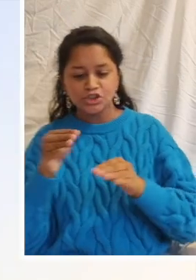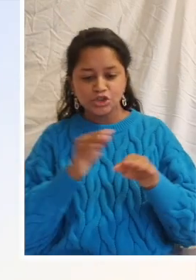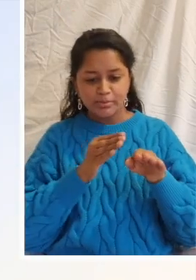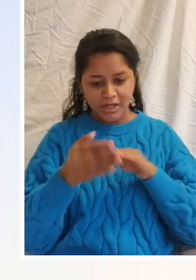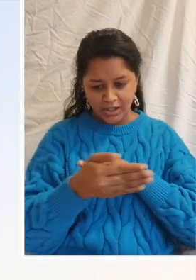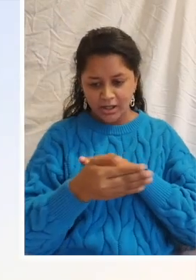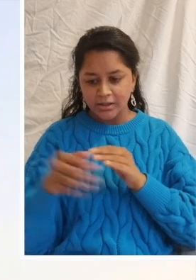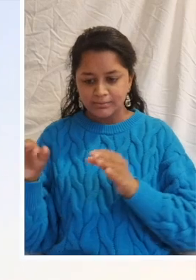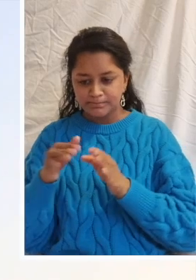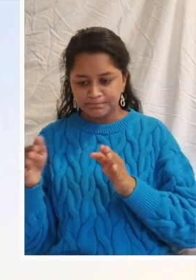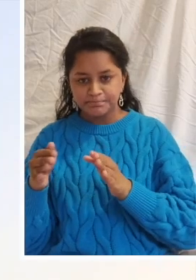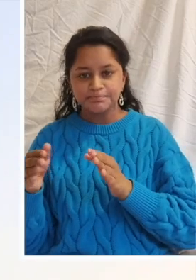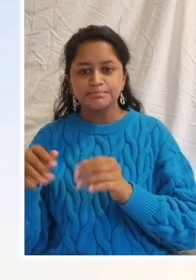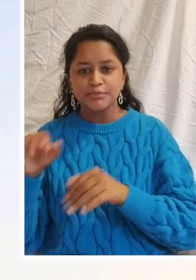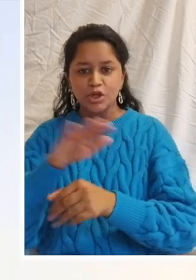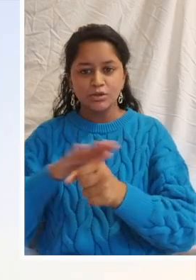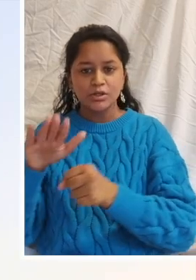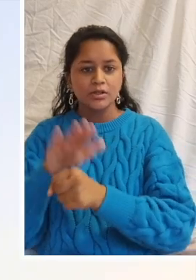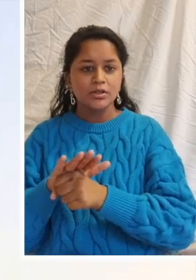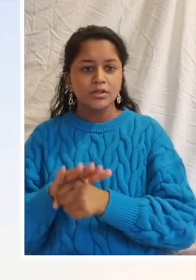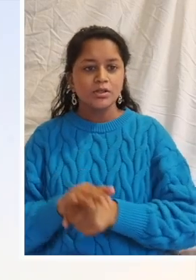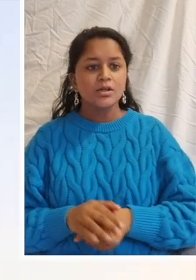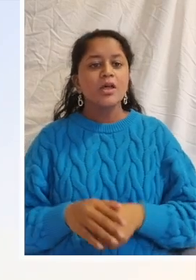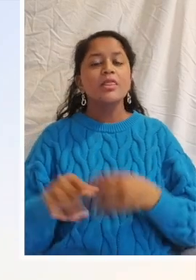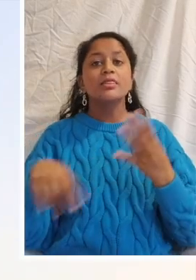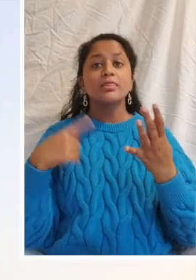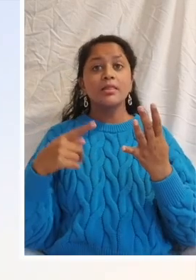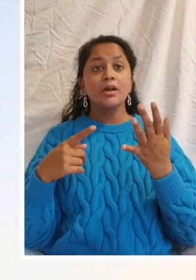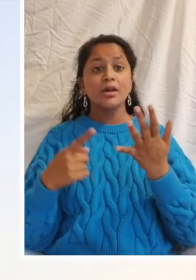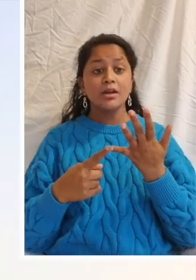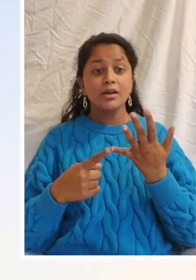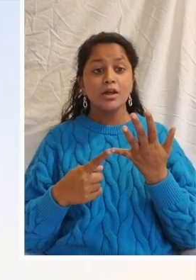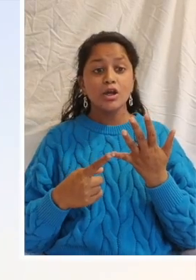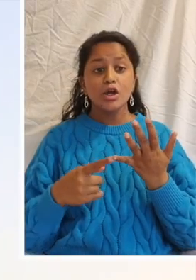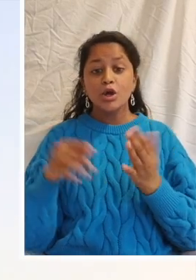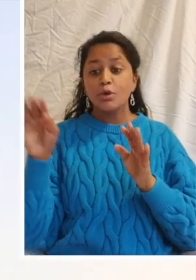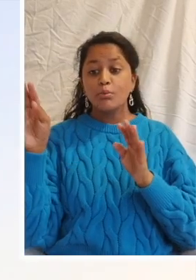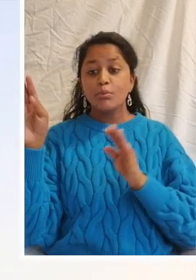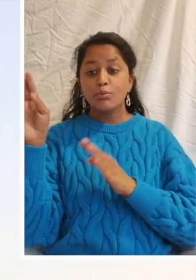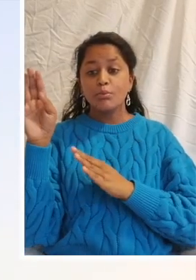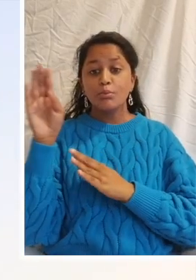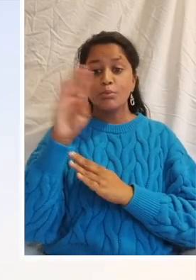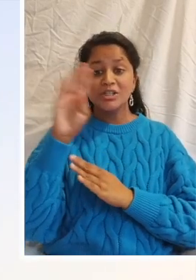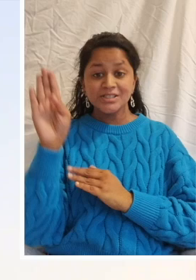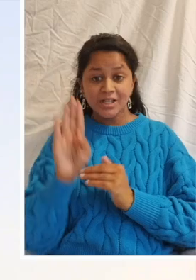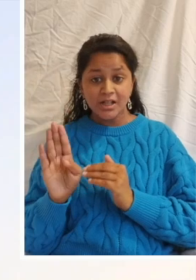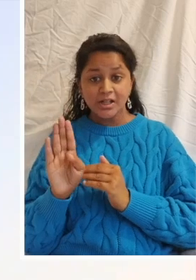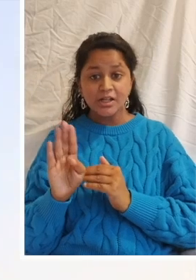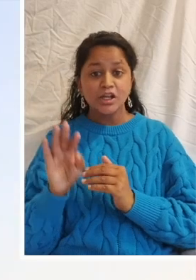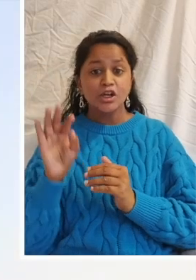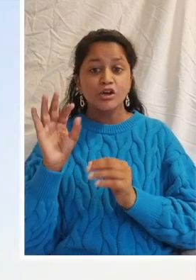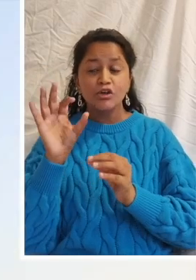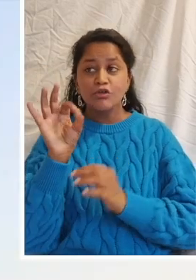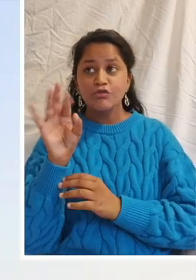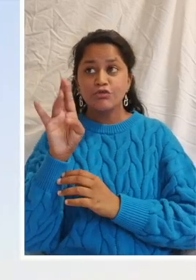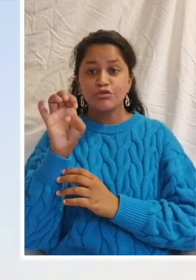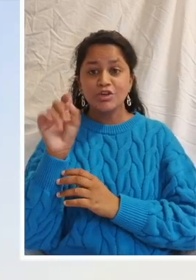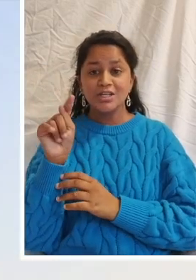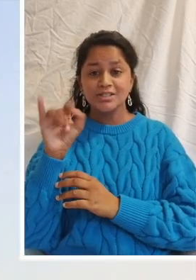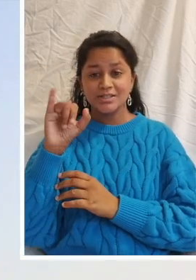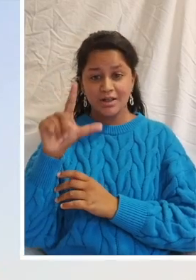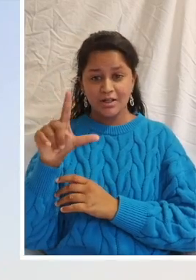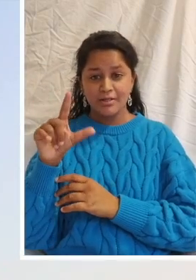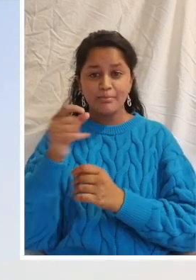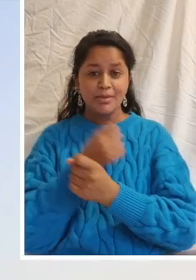between Cuba, Jamaica, and the Cayman Islands. And then there is also the Brazilian free-tailed bat, but